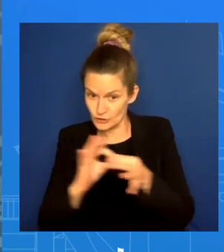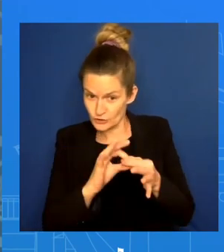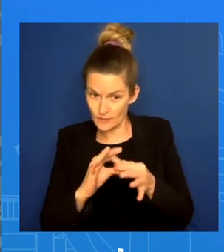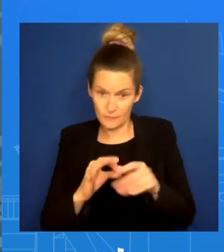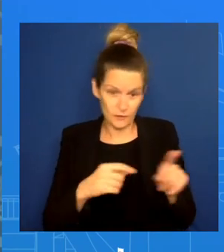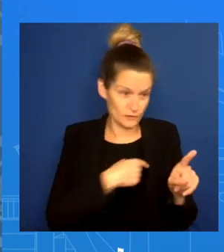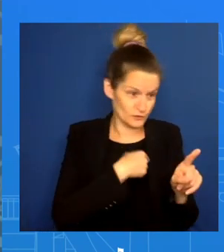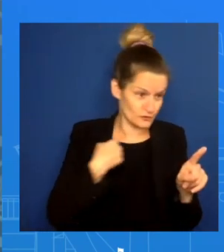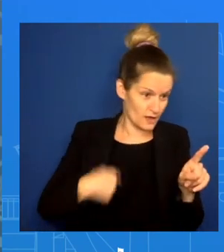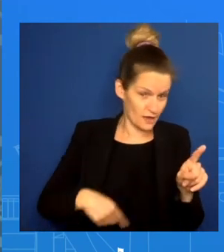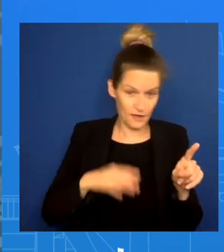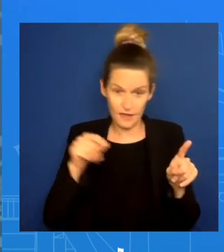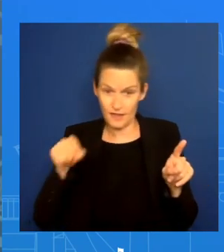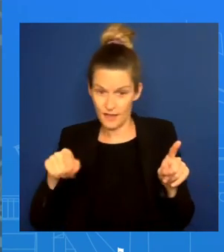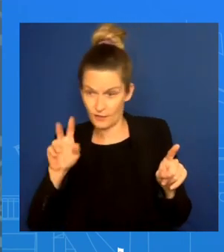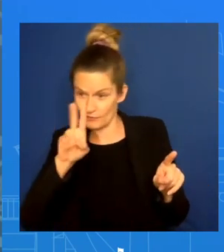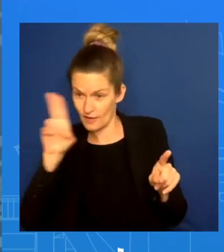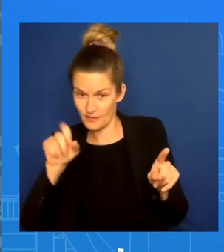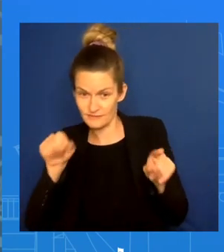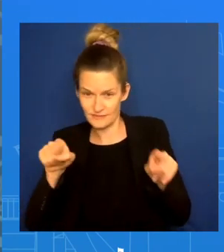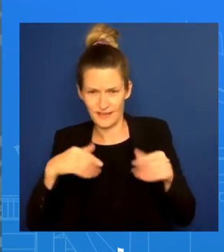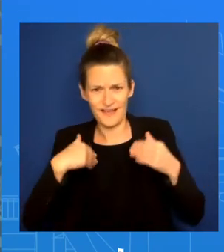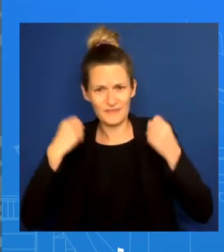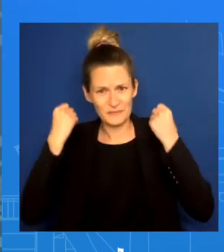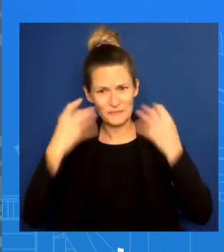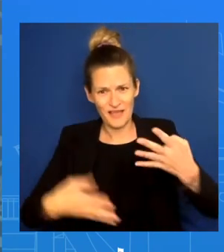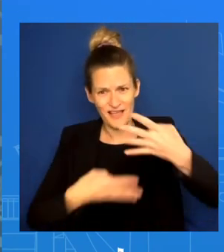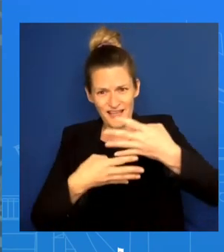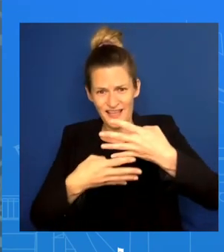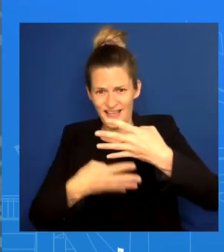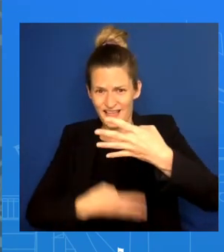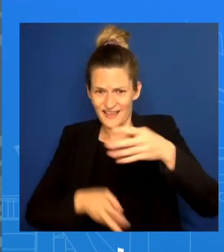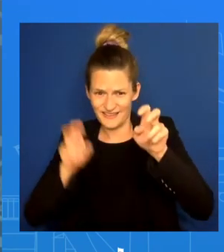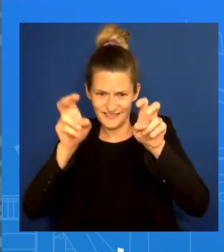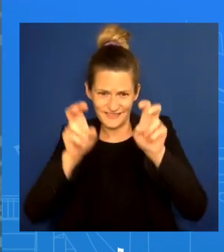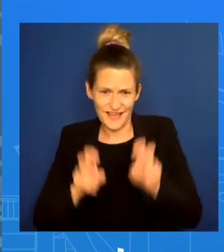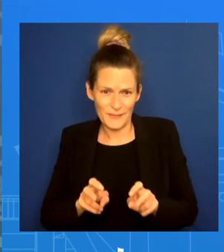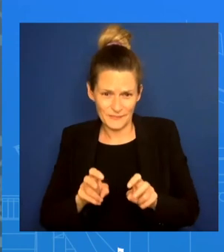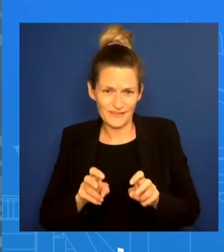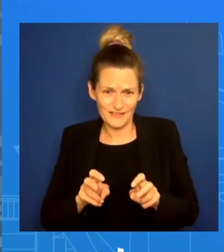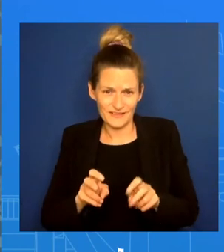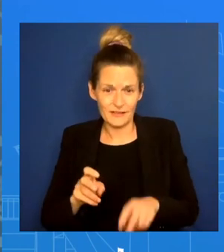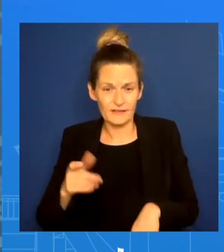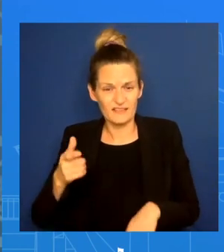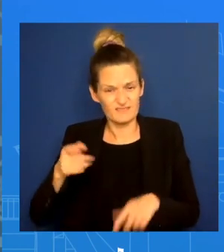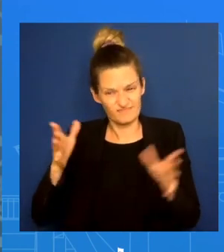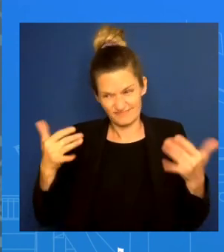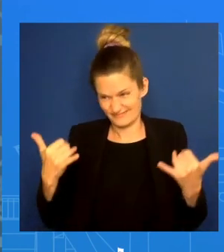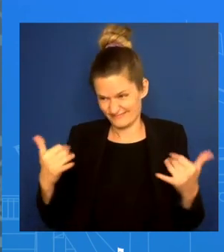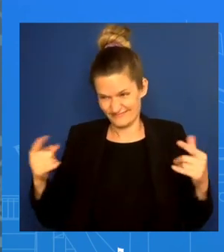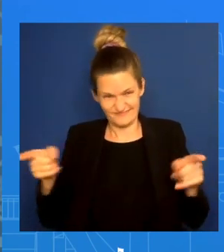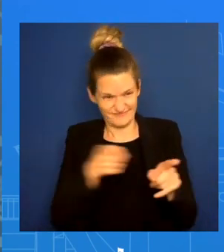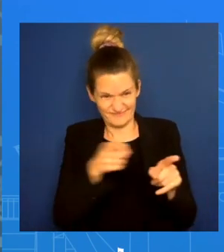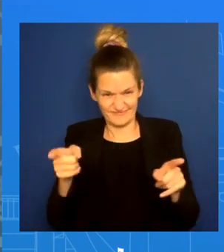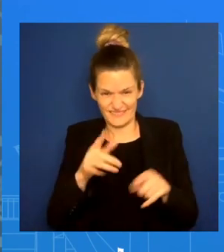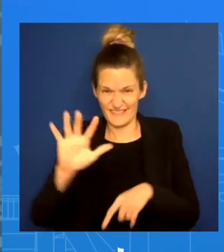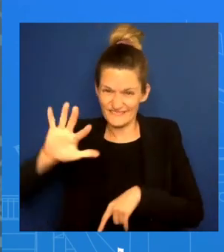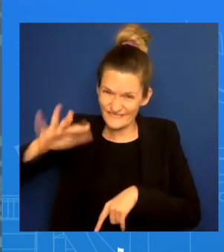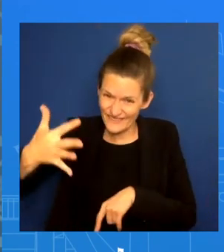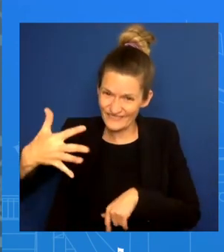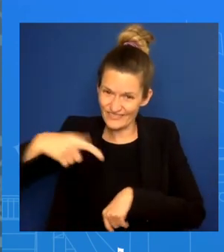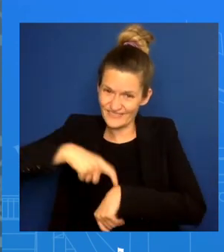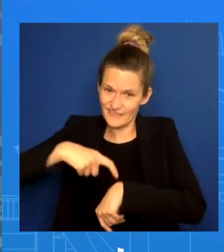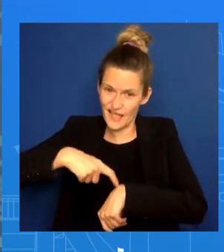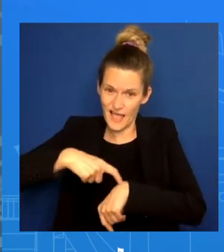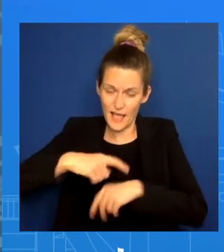So it's not like they haven't had communications. And that's the key thing, is that the president wants to make sure that the lines of communication with President Xi remain open,